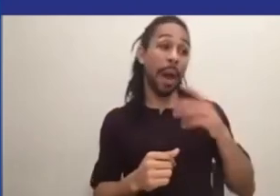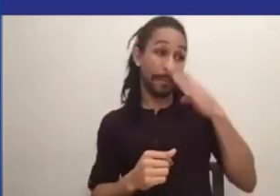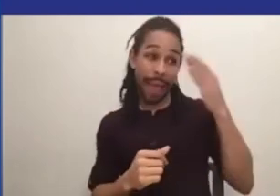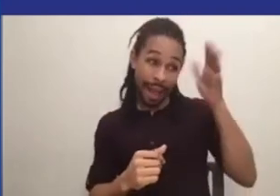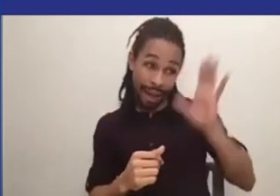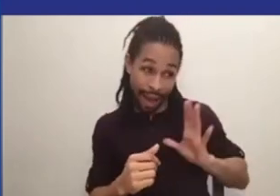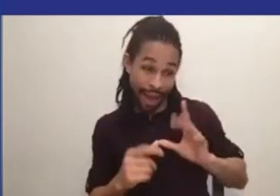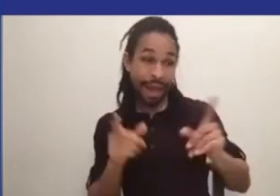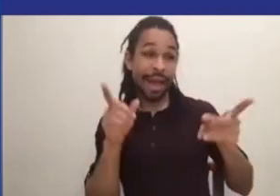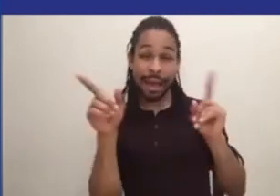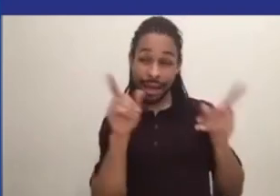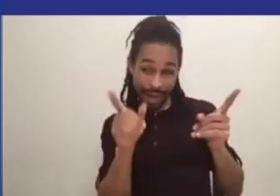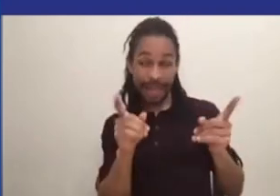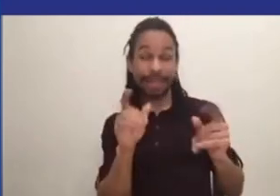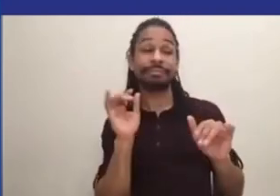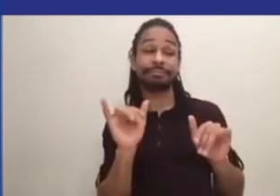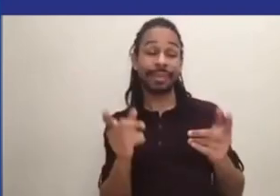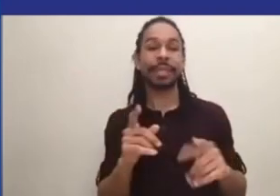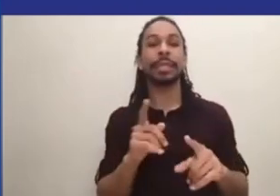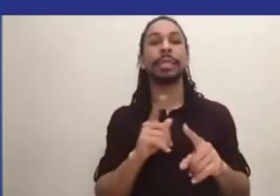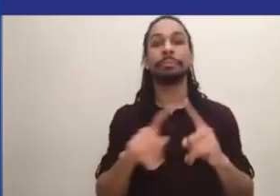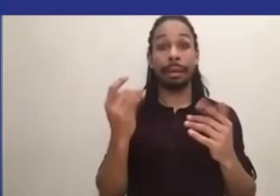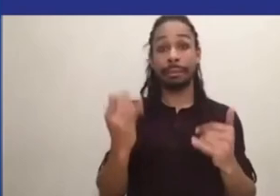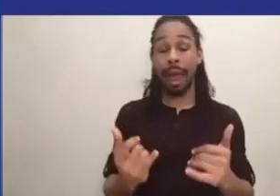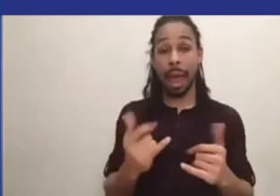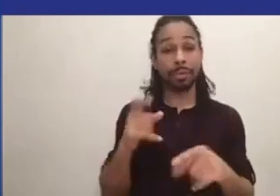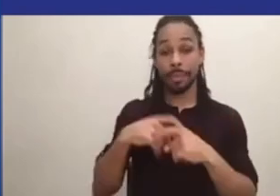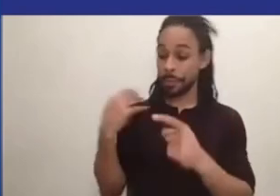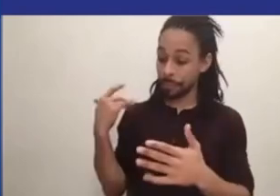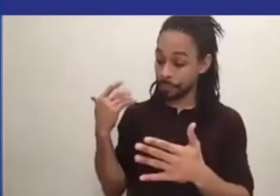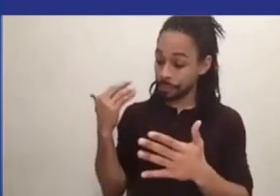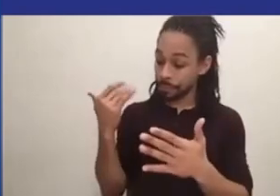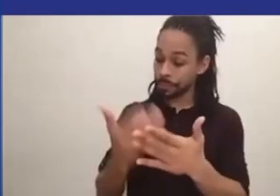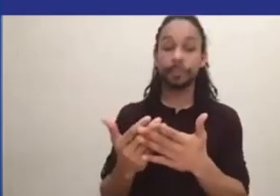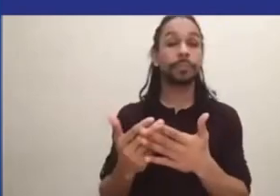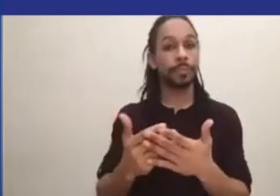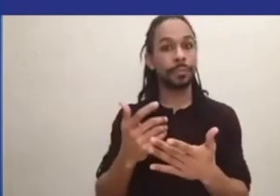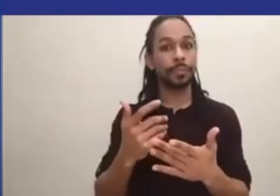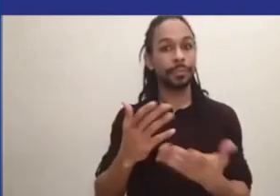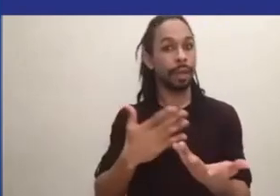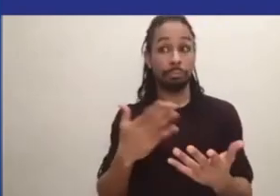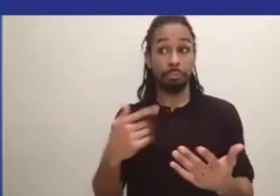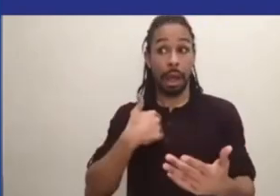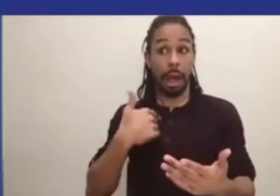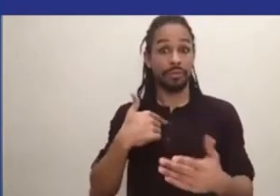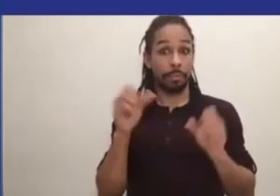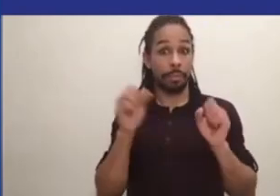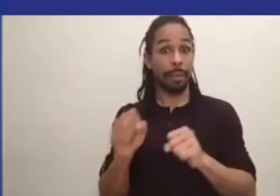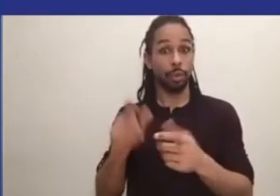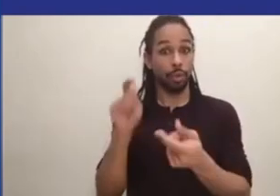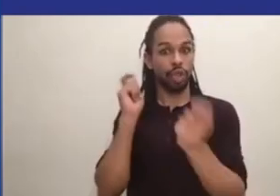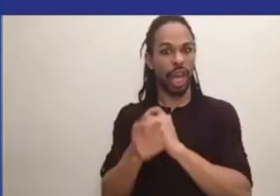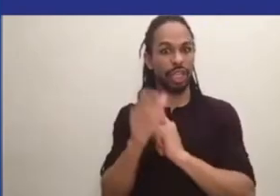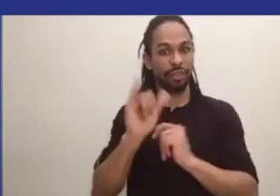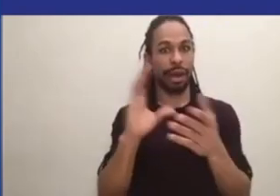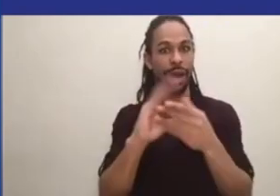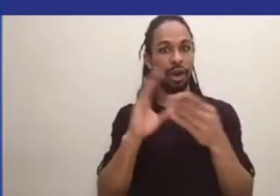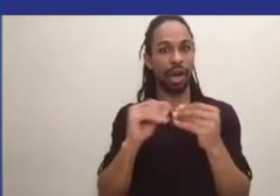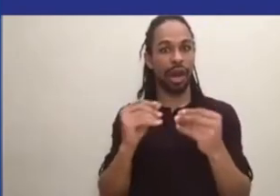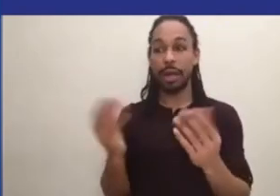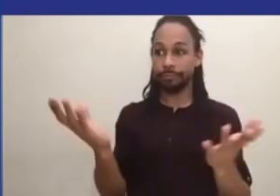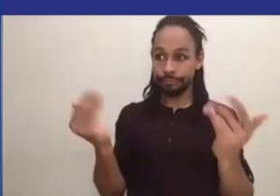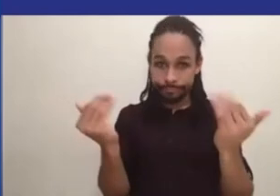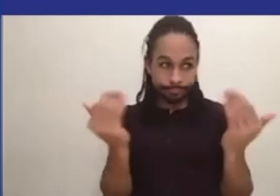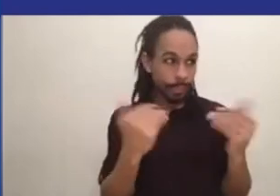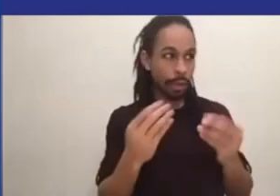Now, being in the position that I've been blessed to be in, you know, I've been able to change the narrative, you know, and